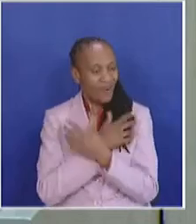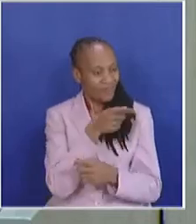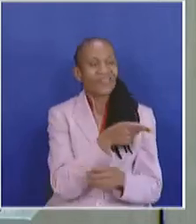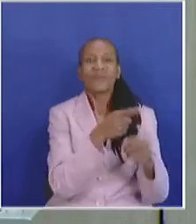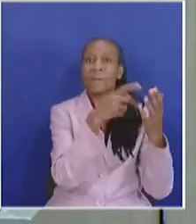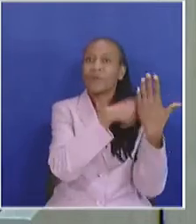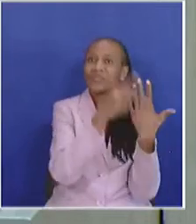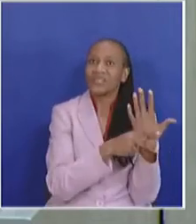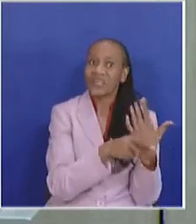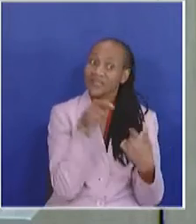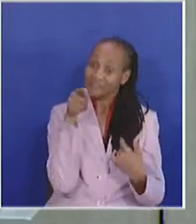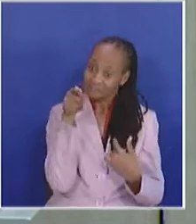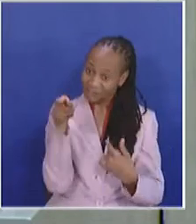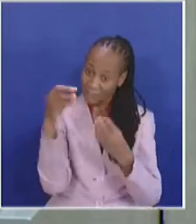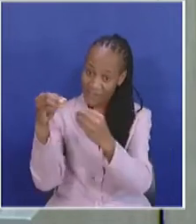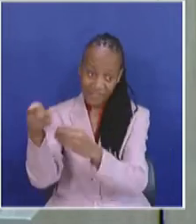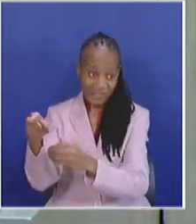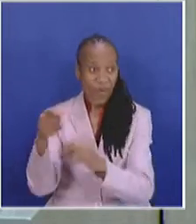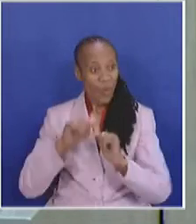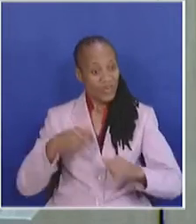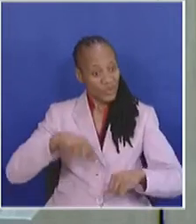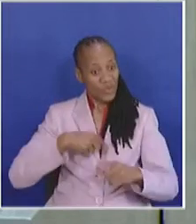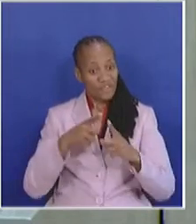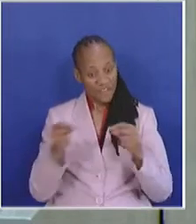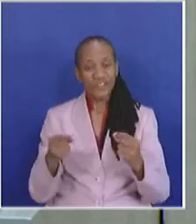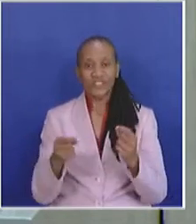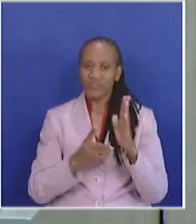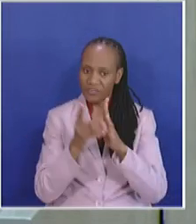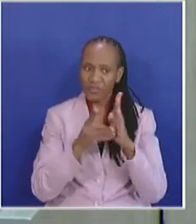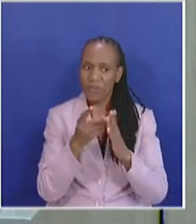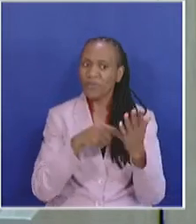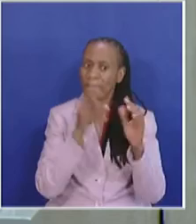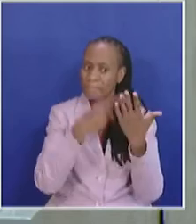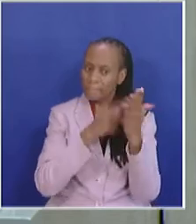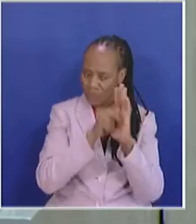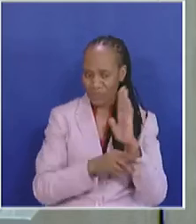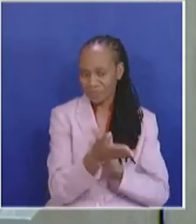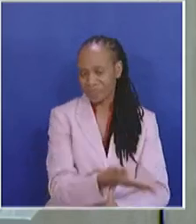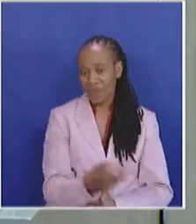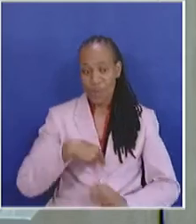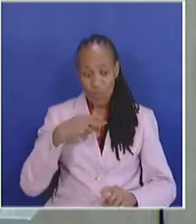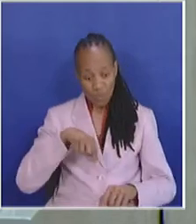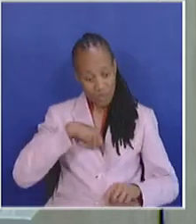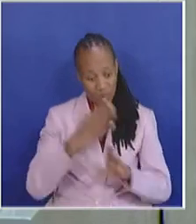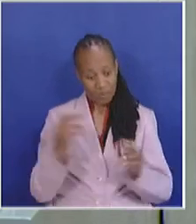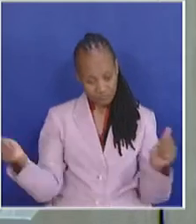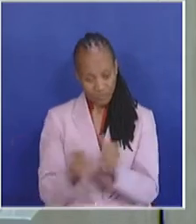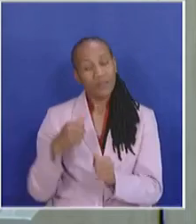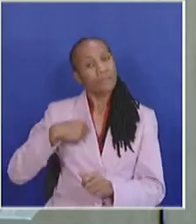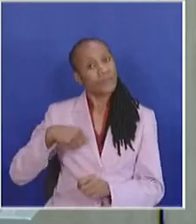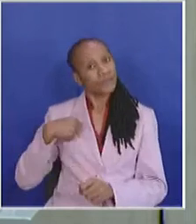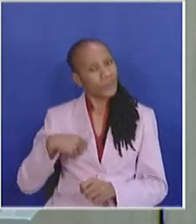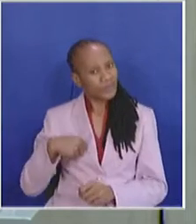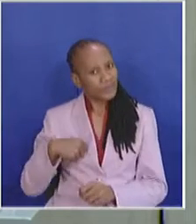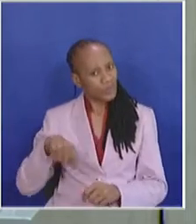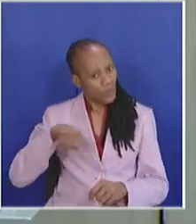waiting for us to participate in development of the infrastructure. Together with municipalities, as Gauteng City Region,